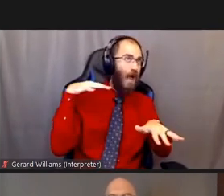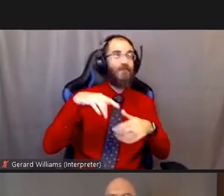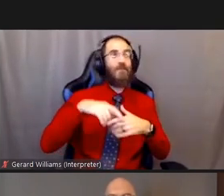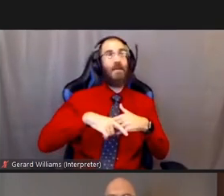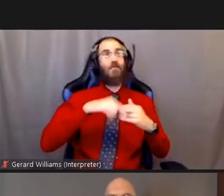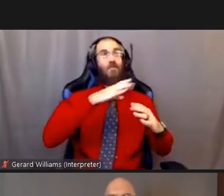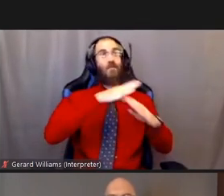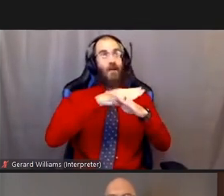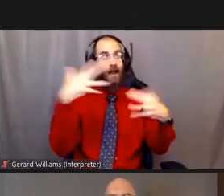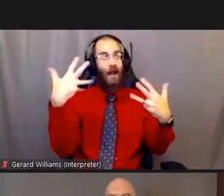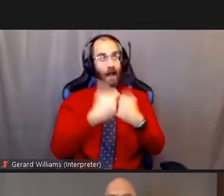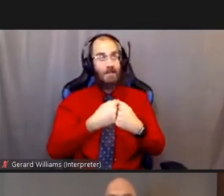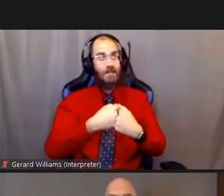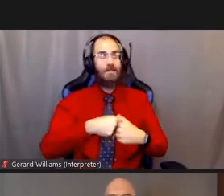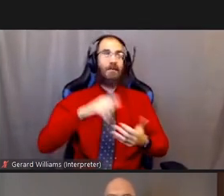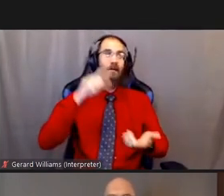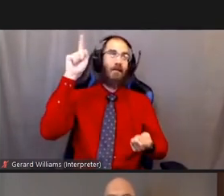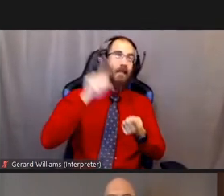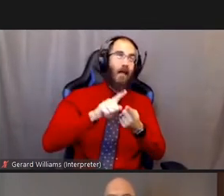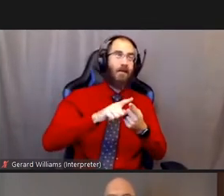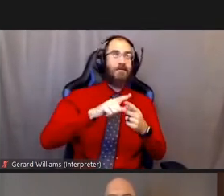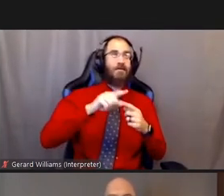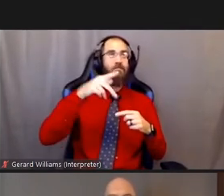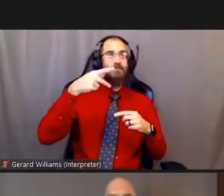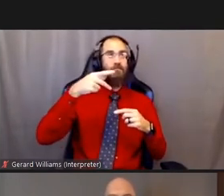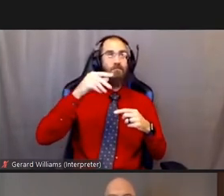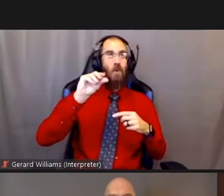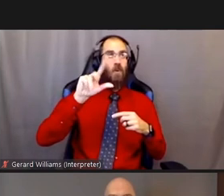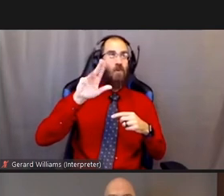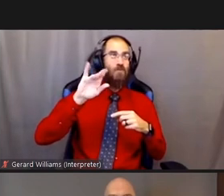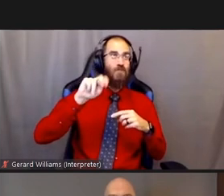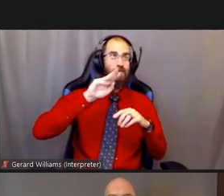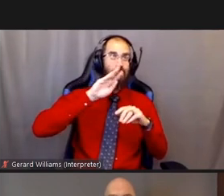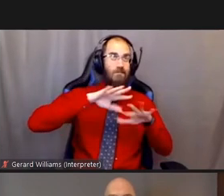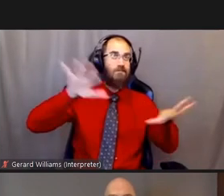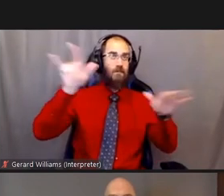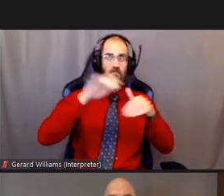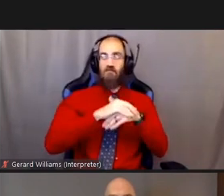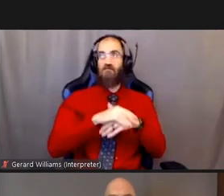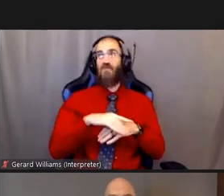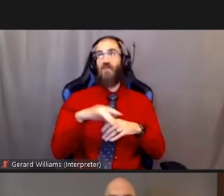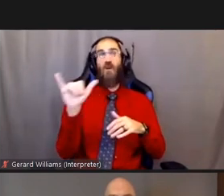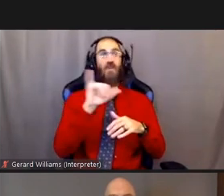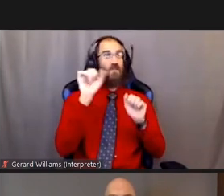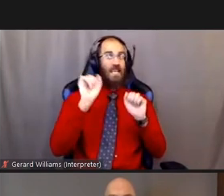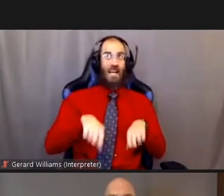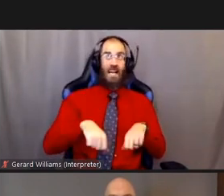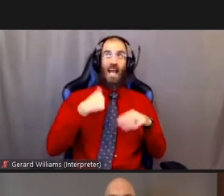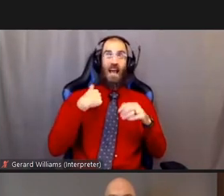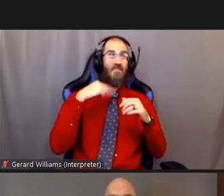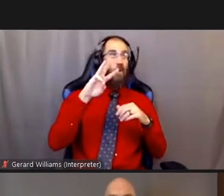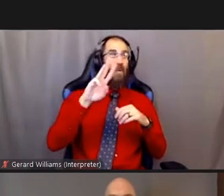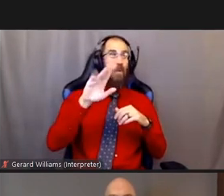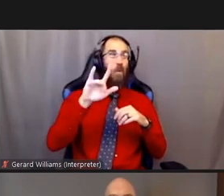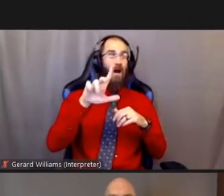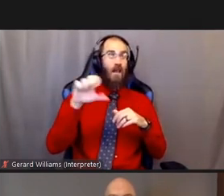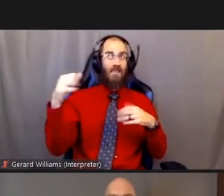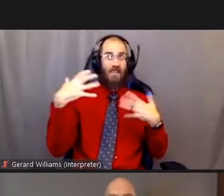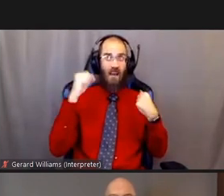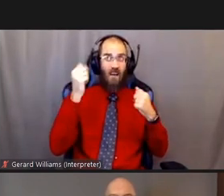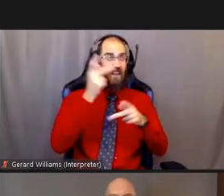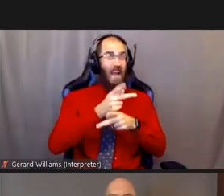pollution. It'll also make possible wireless healthcare and remote surgeries, precision